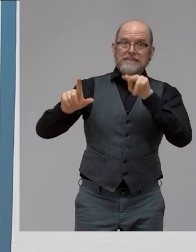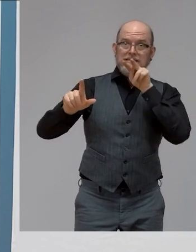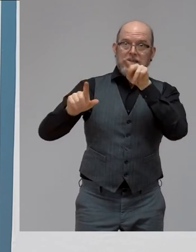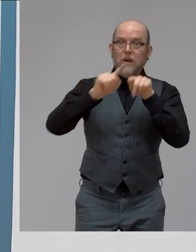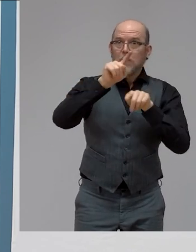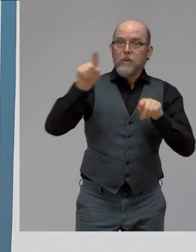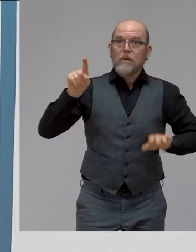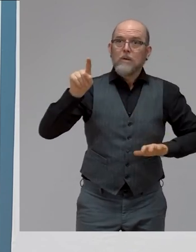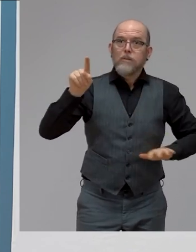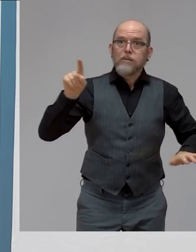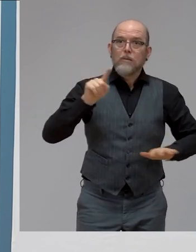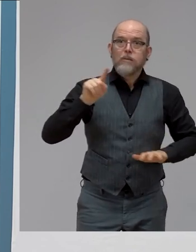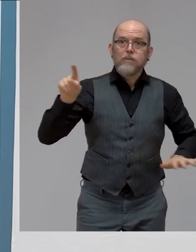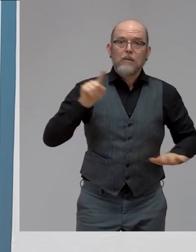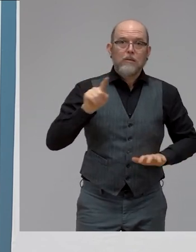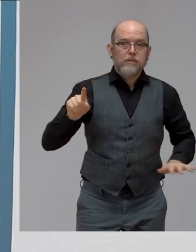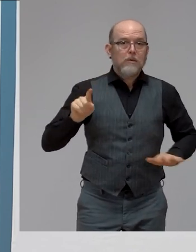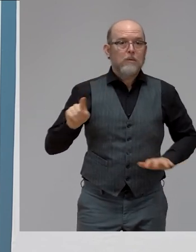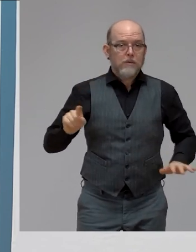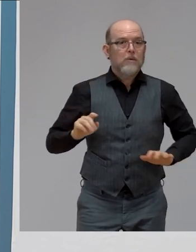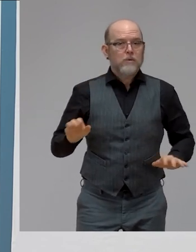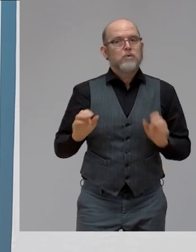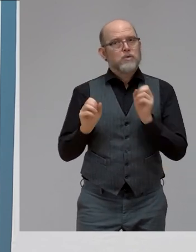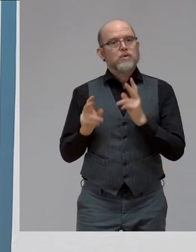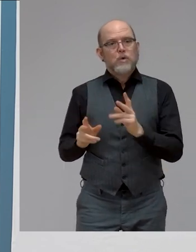And I also use the milestone for my studies.